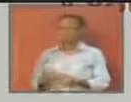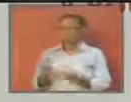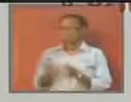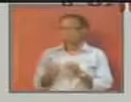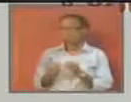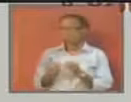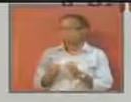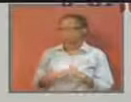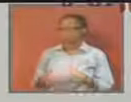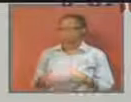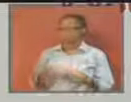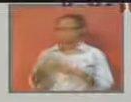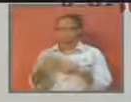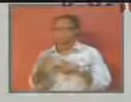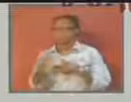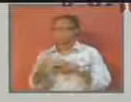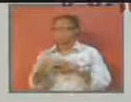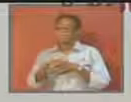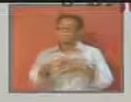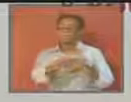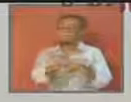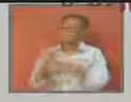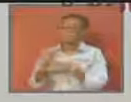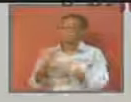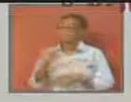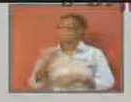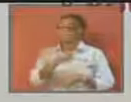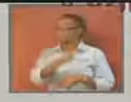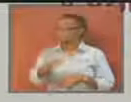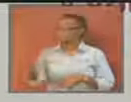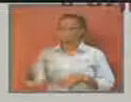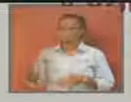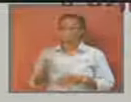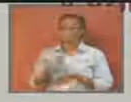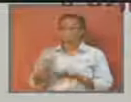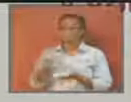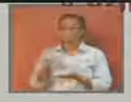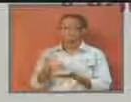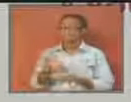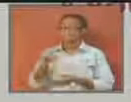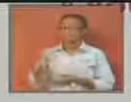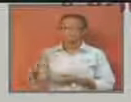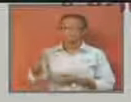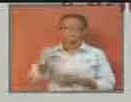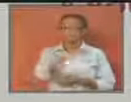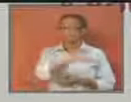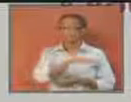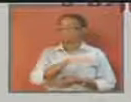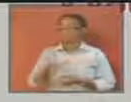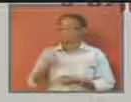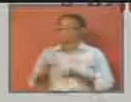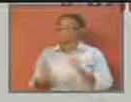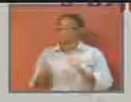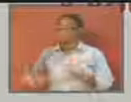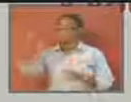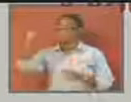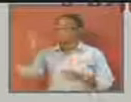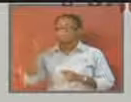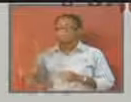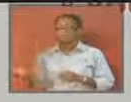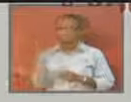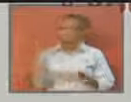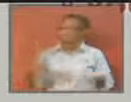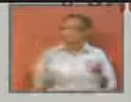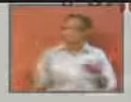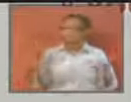used in the mass vaccination sites. The other issue raised, I believe, is that issue of COVID-19